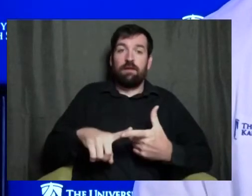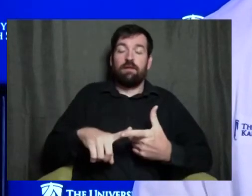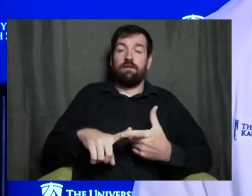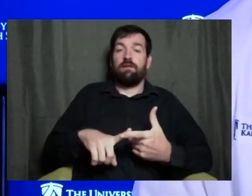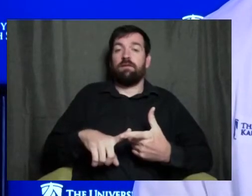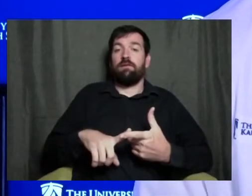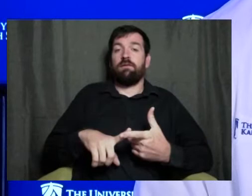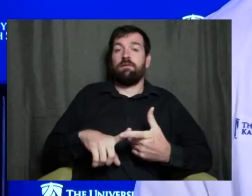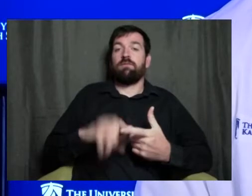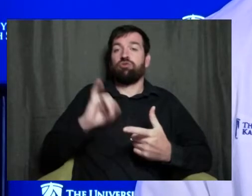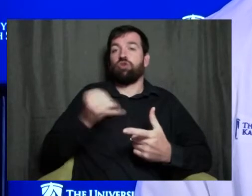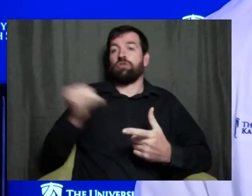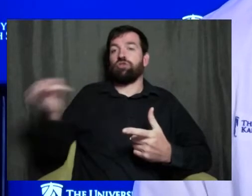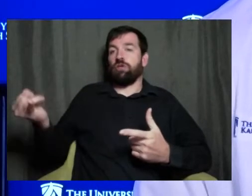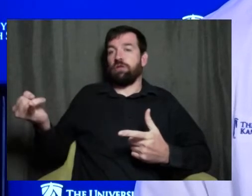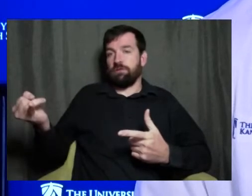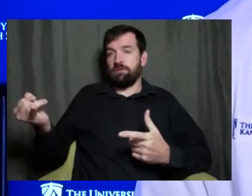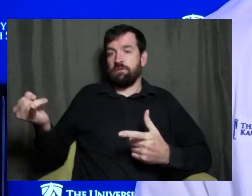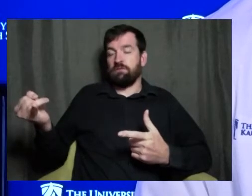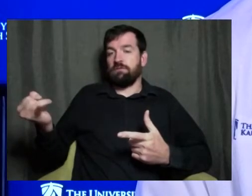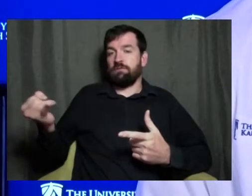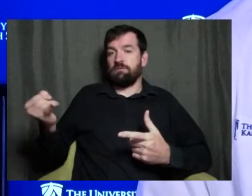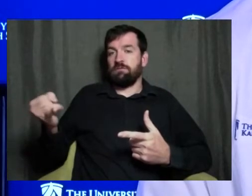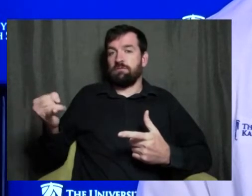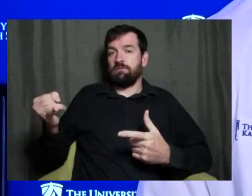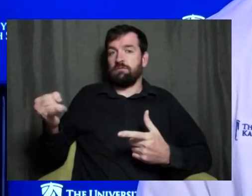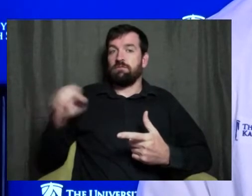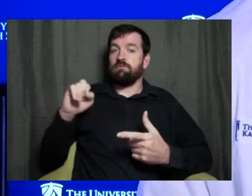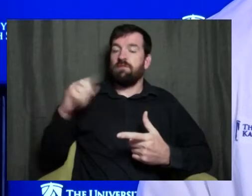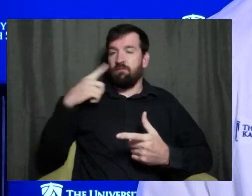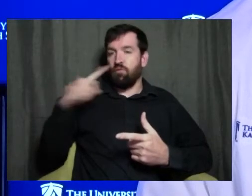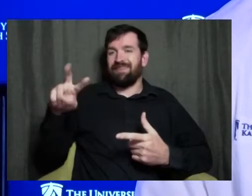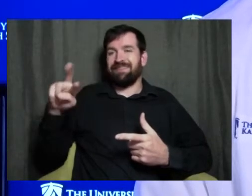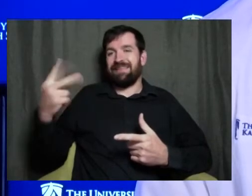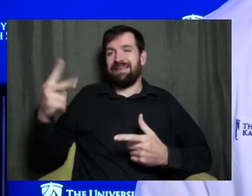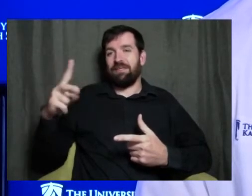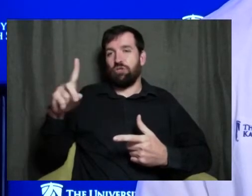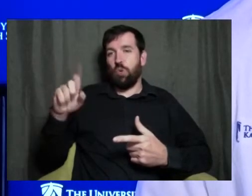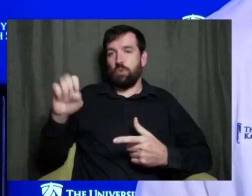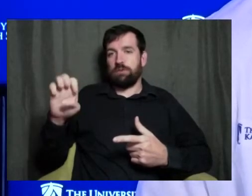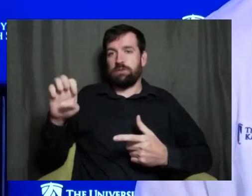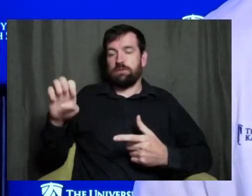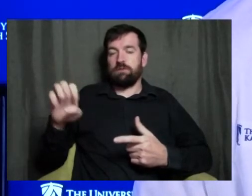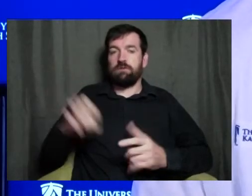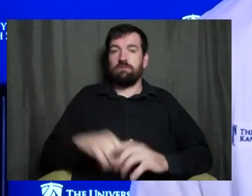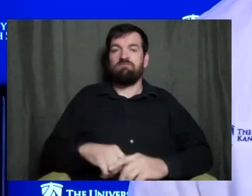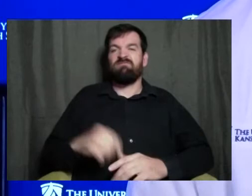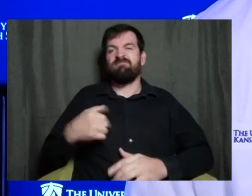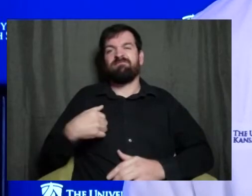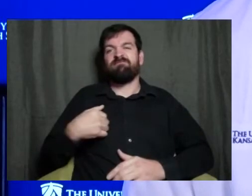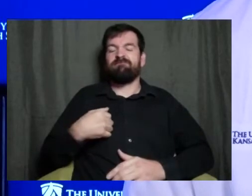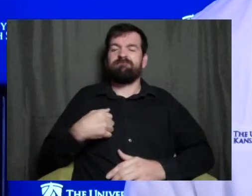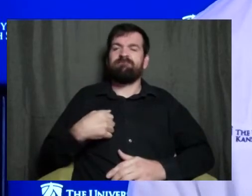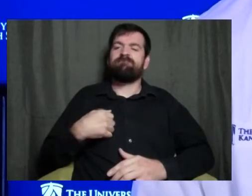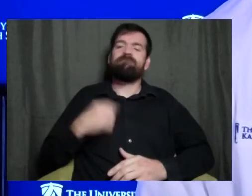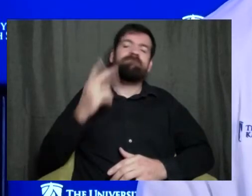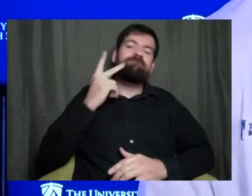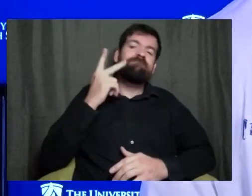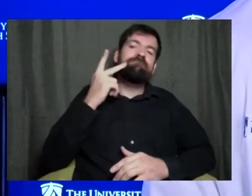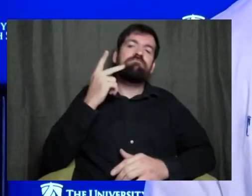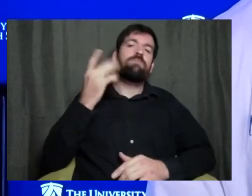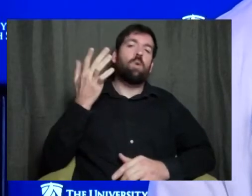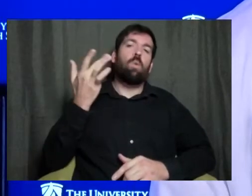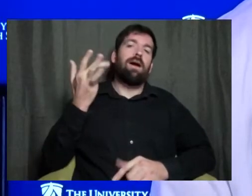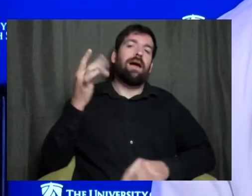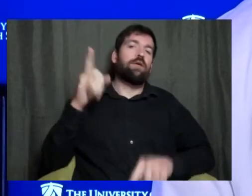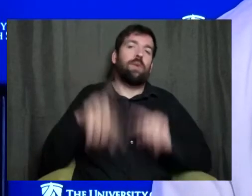that Johnson & Johnson vaccine for that second dose. But So I would really revisit exactly why you can't and